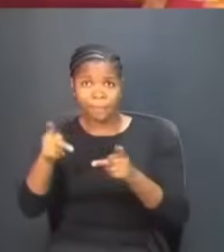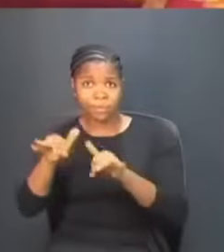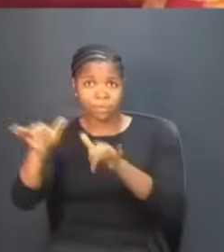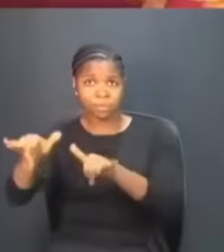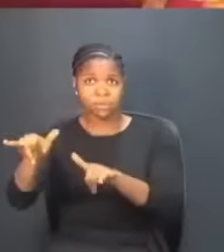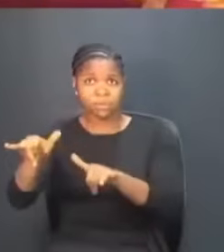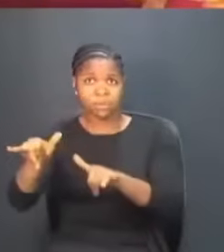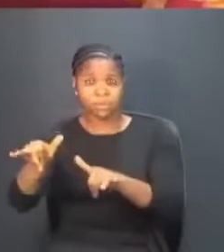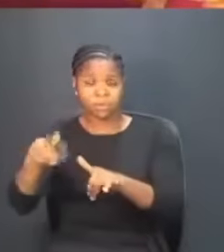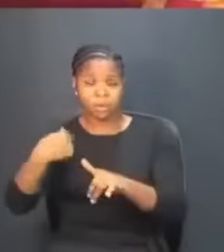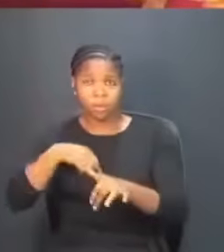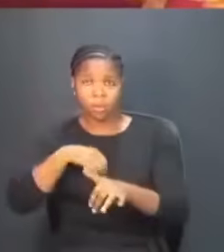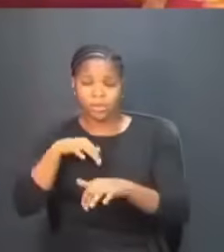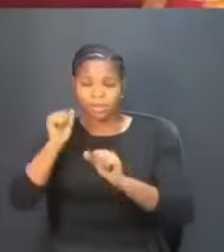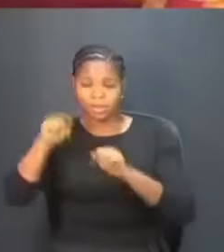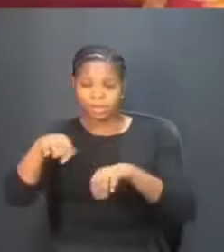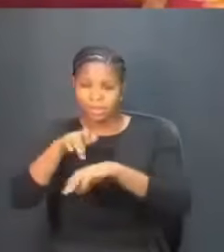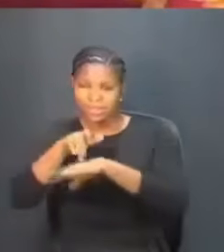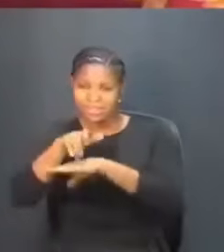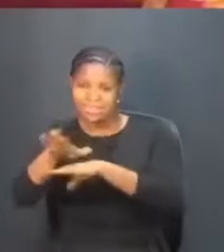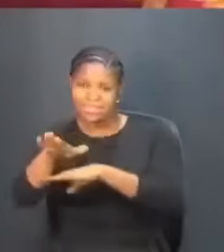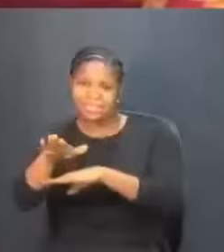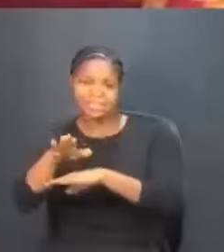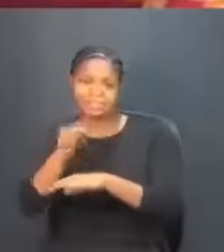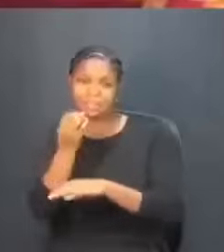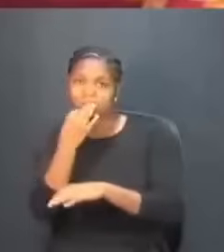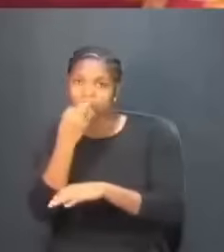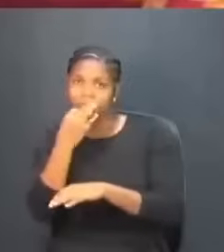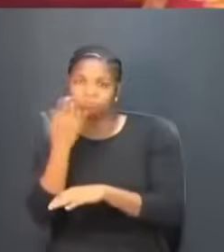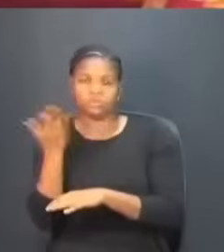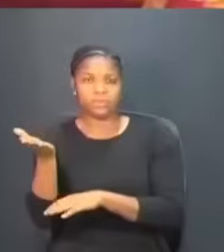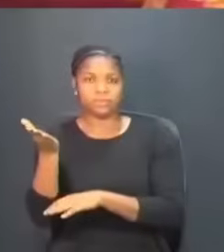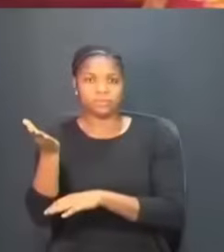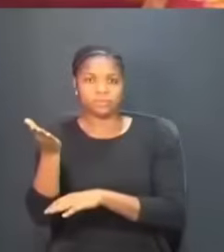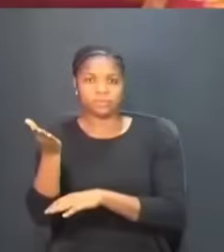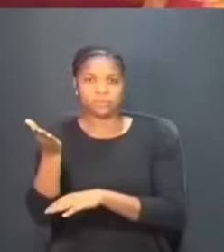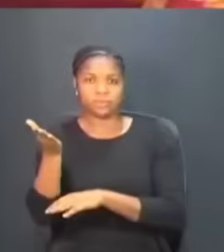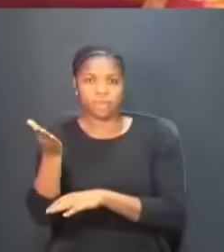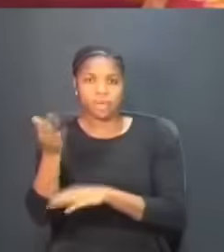understand? So that's why I'm saying that once we have food buffer